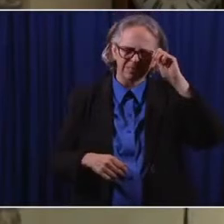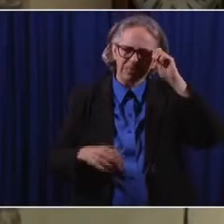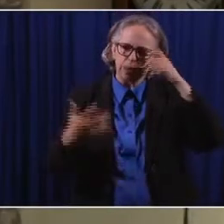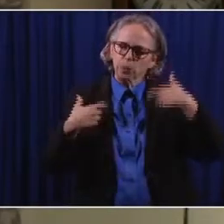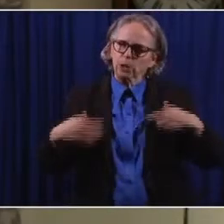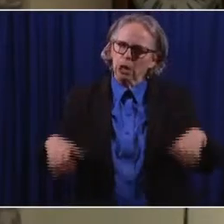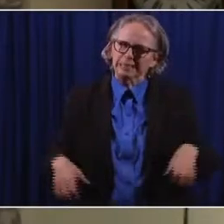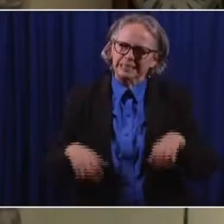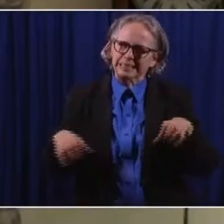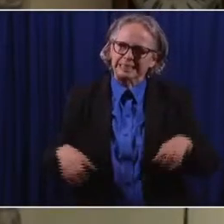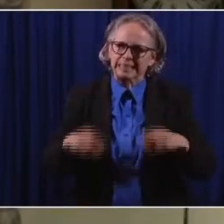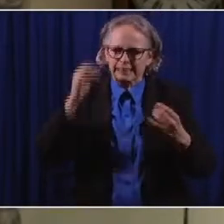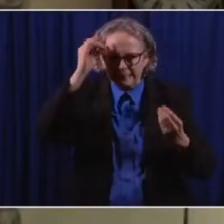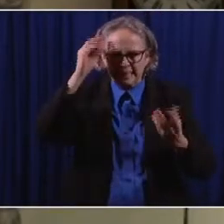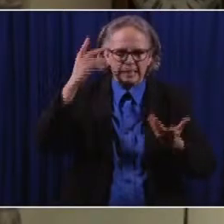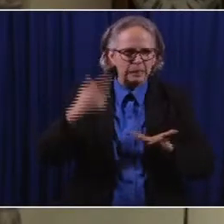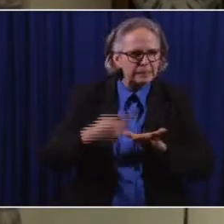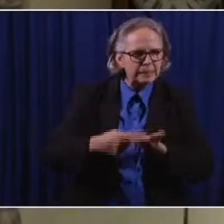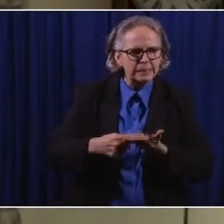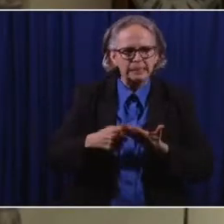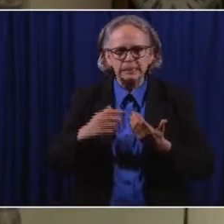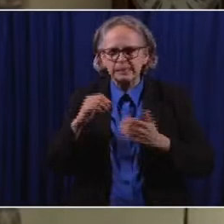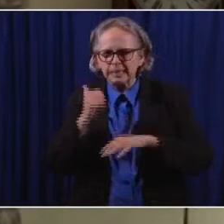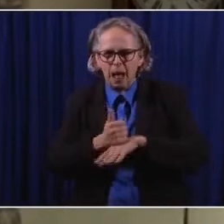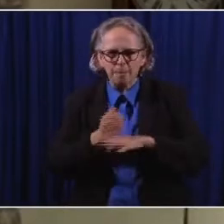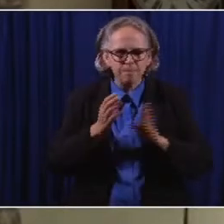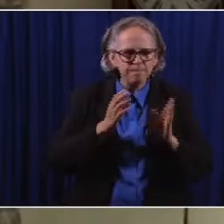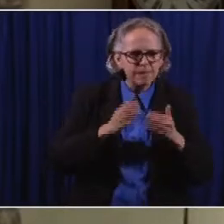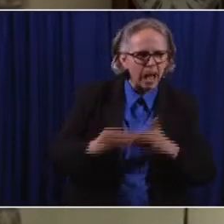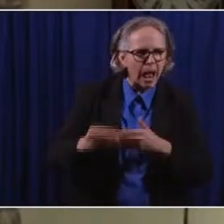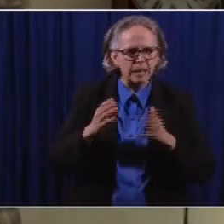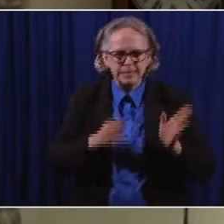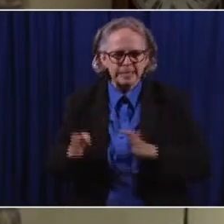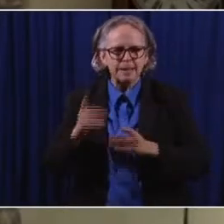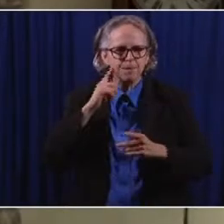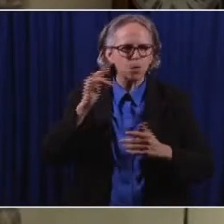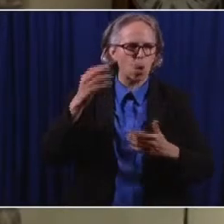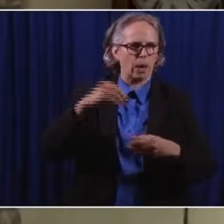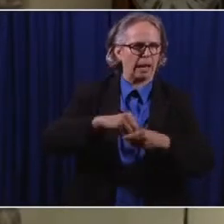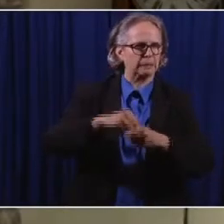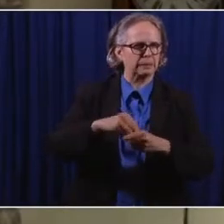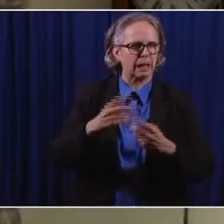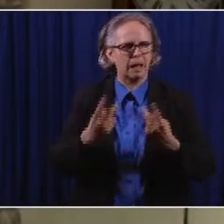morning, and we'll continue to work on that. So, you know, we're